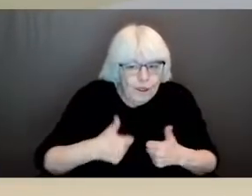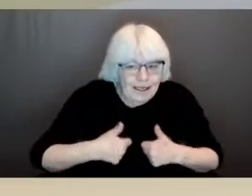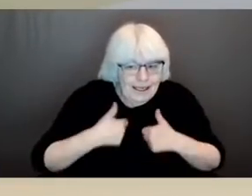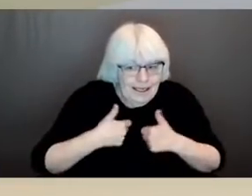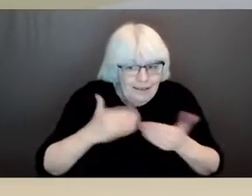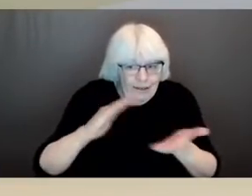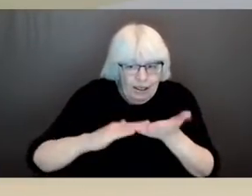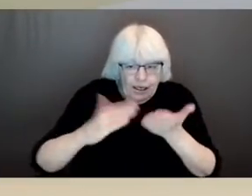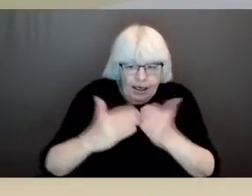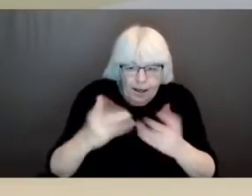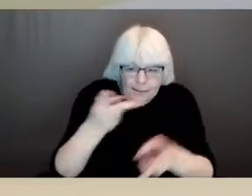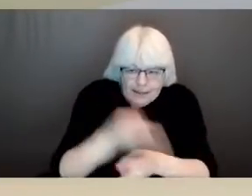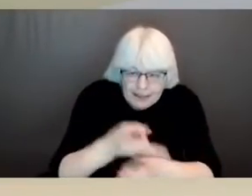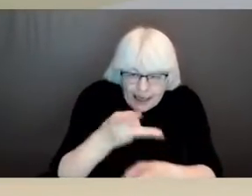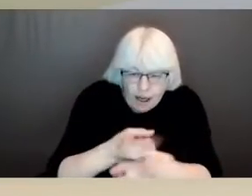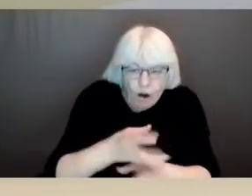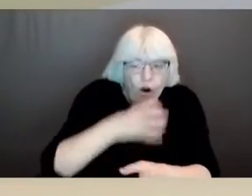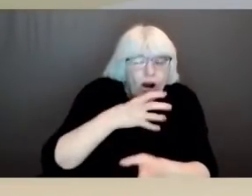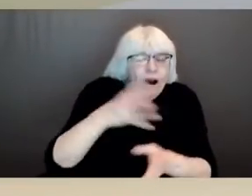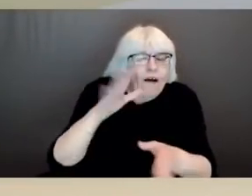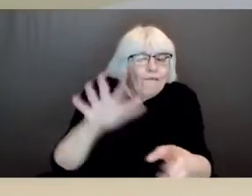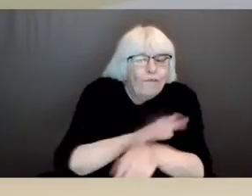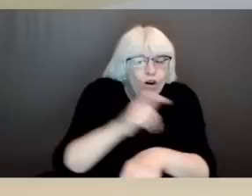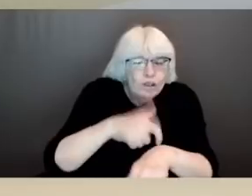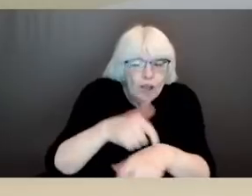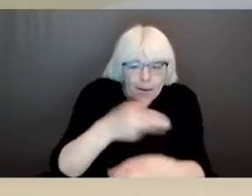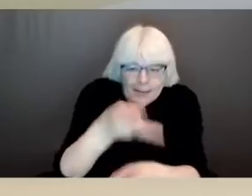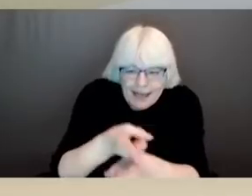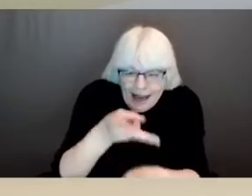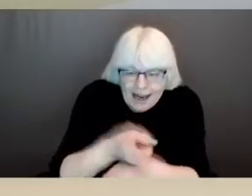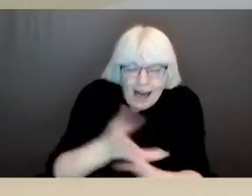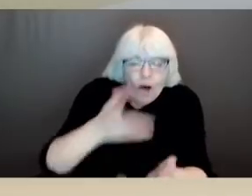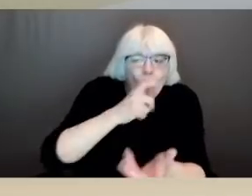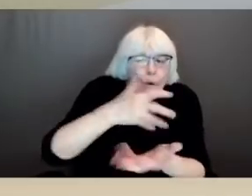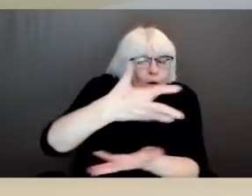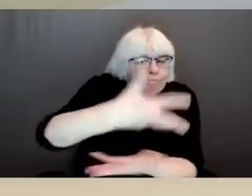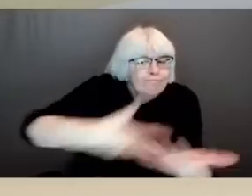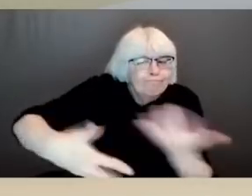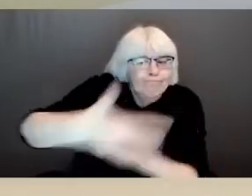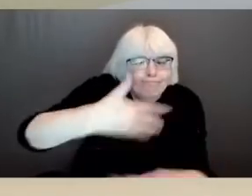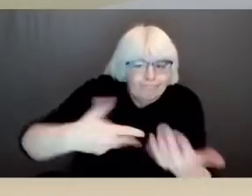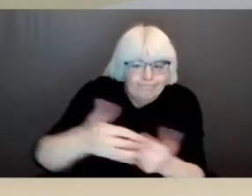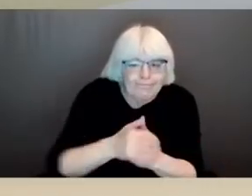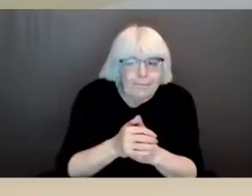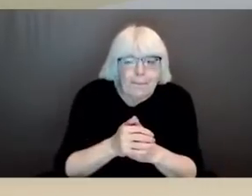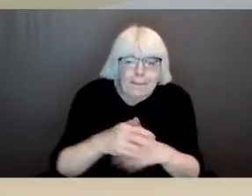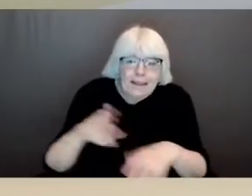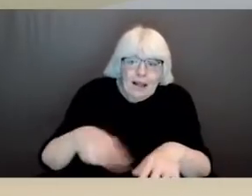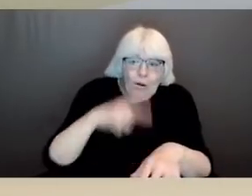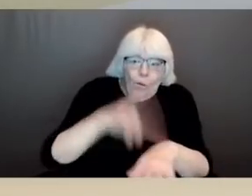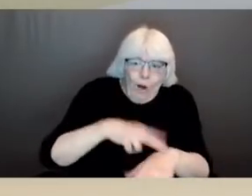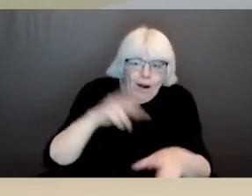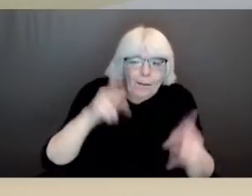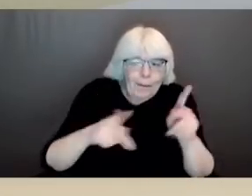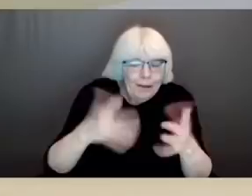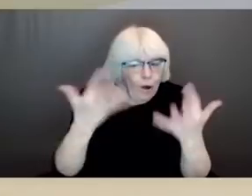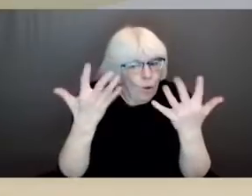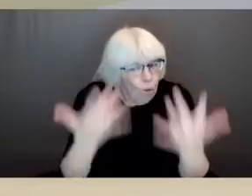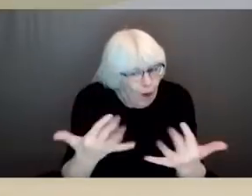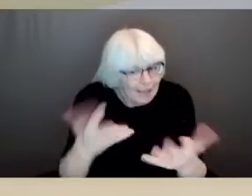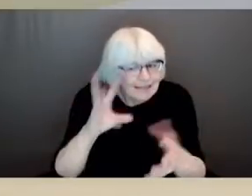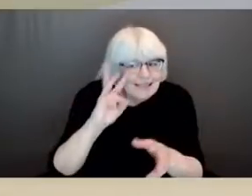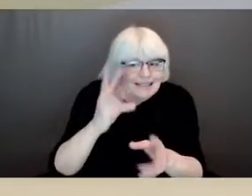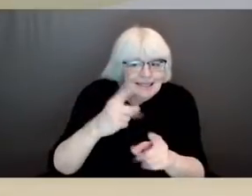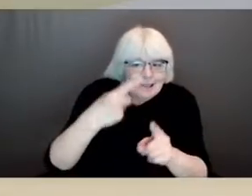and usually there's a 6-month 6 months between having had their first